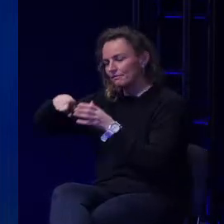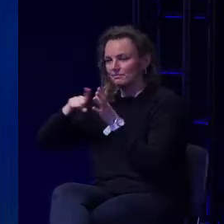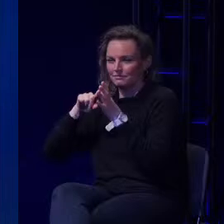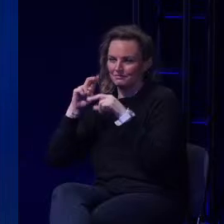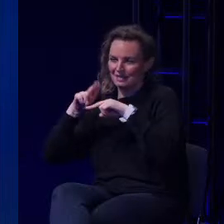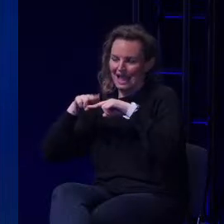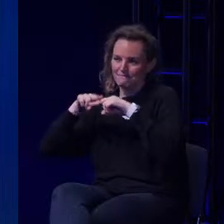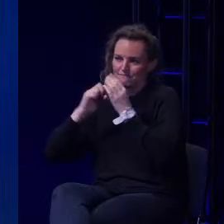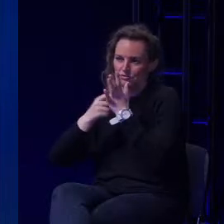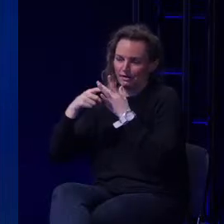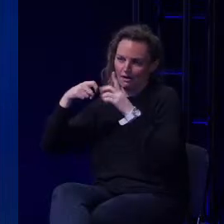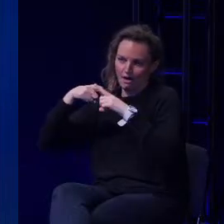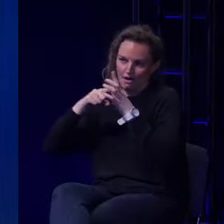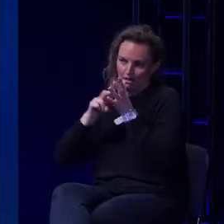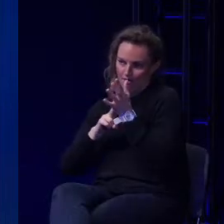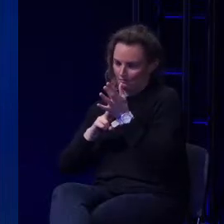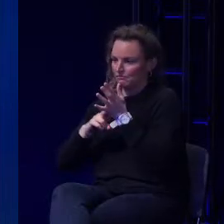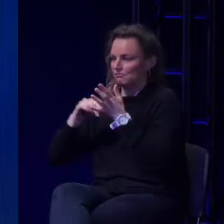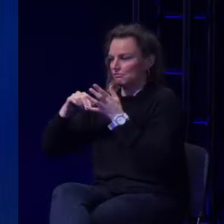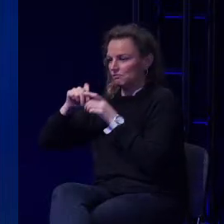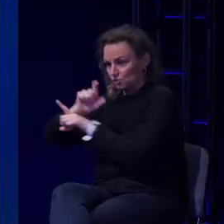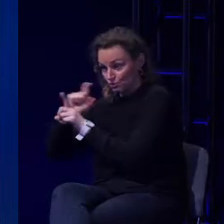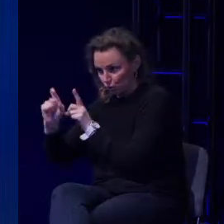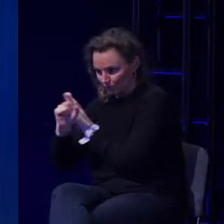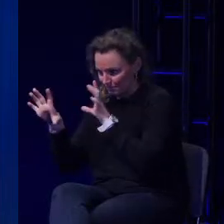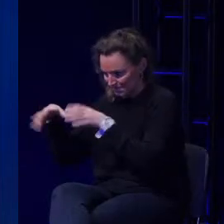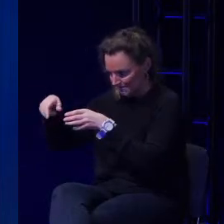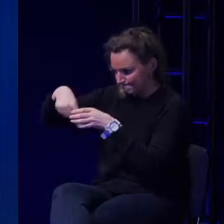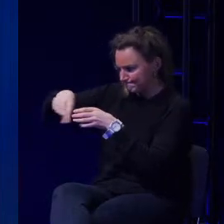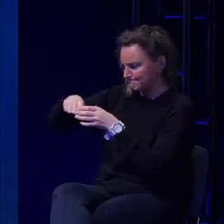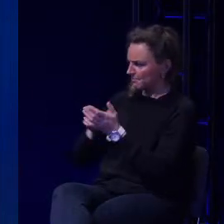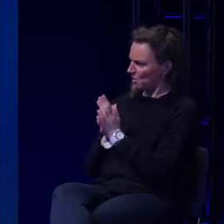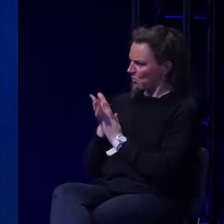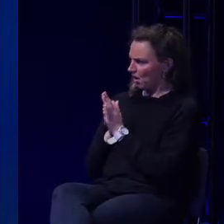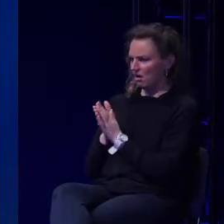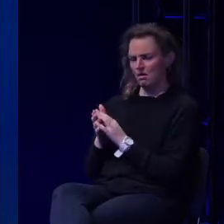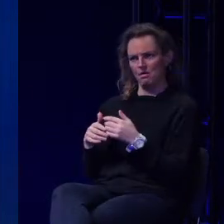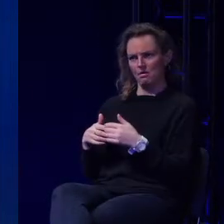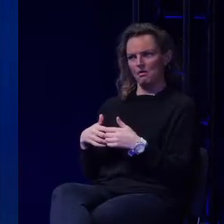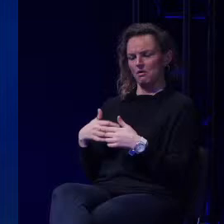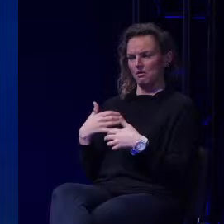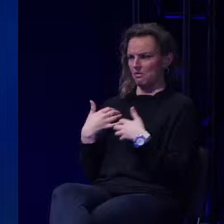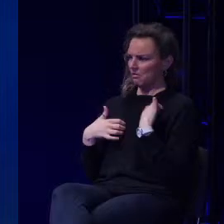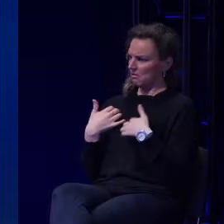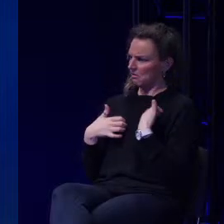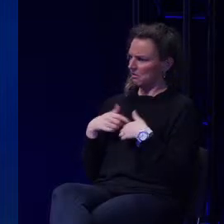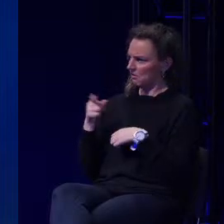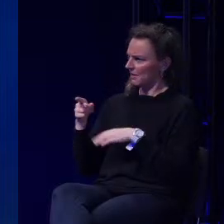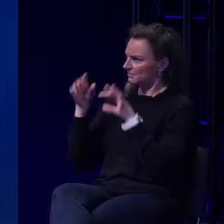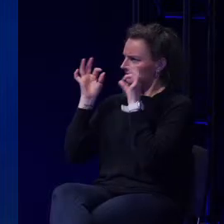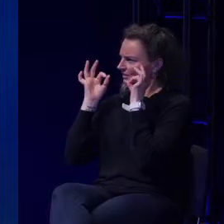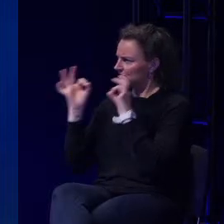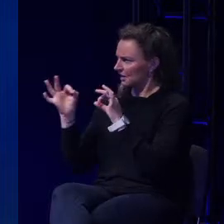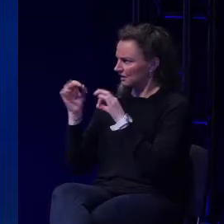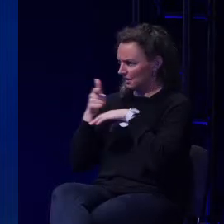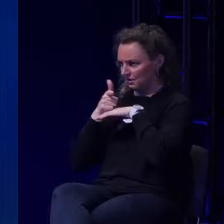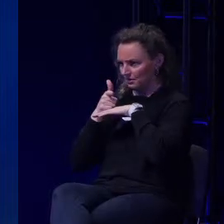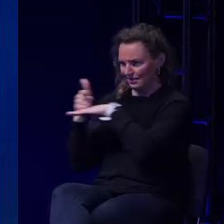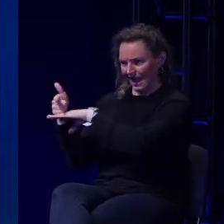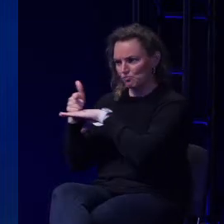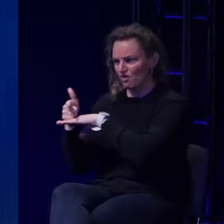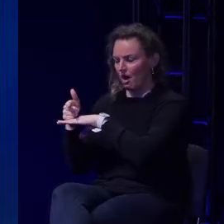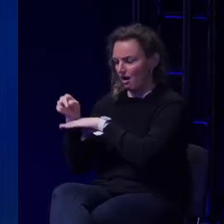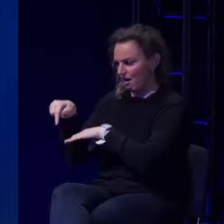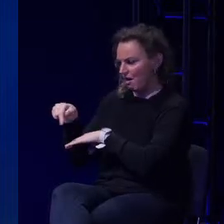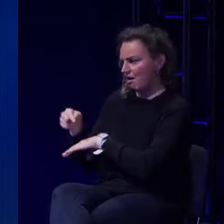movement. You should see it. But what really turned me on when I saw it, that's exactly the camera moves I use today on a feature film.